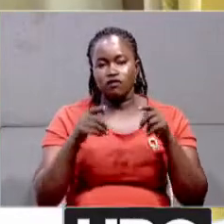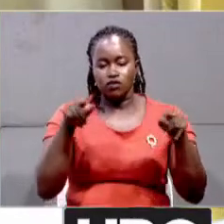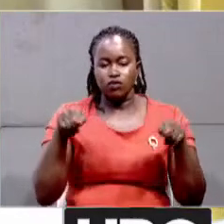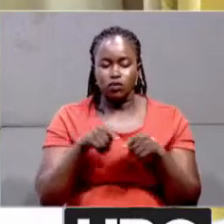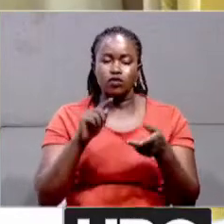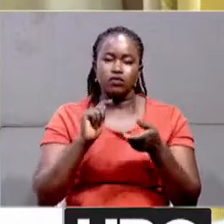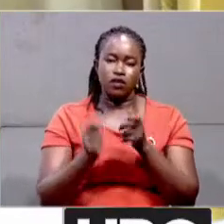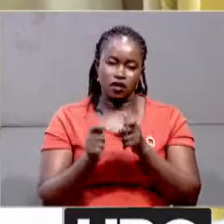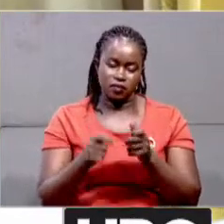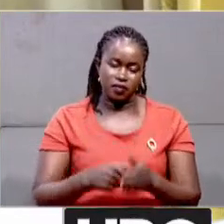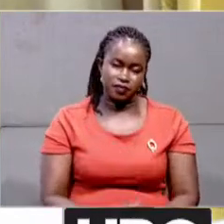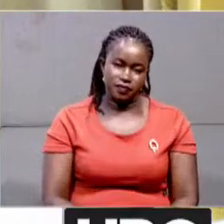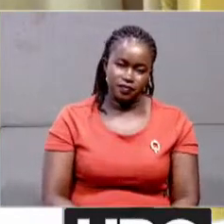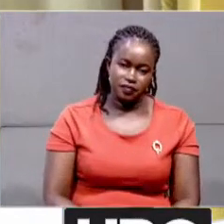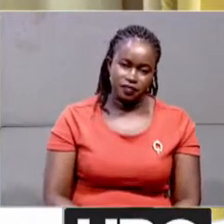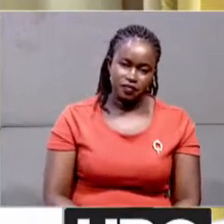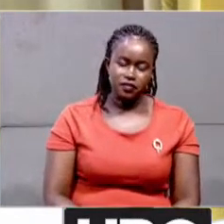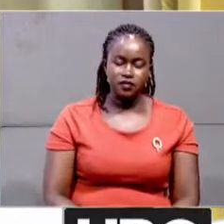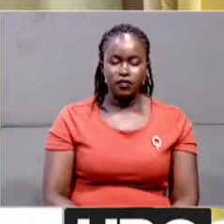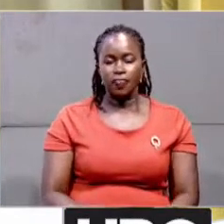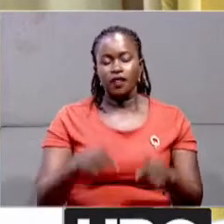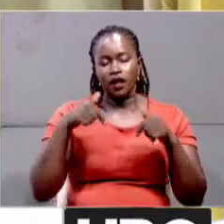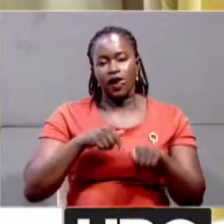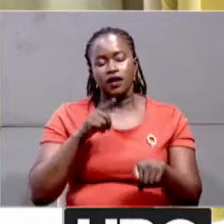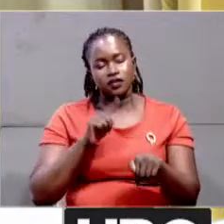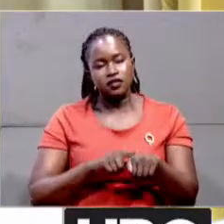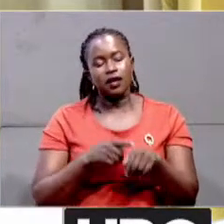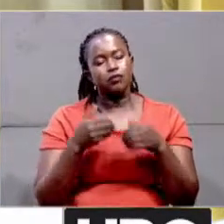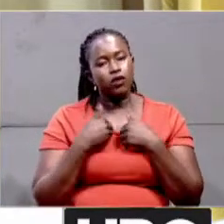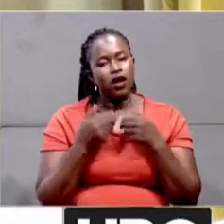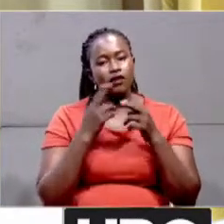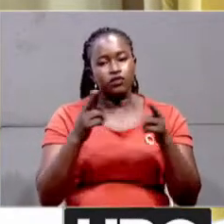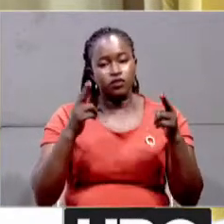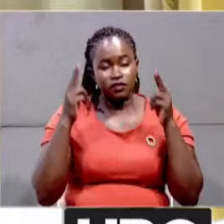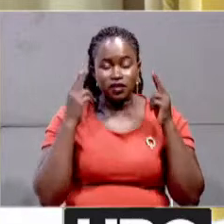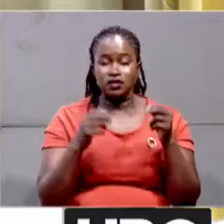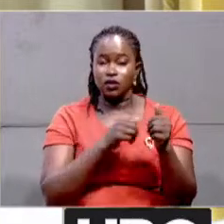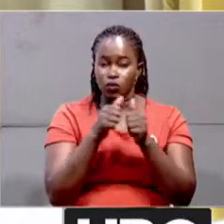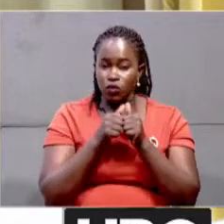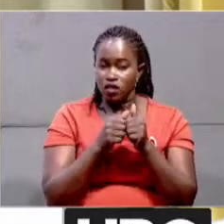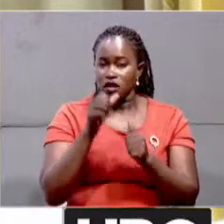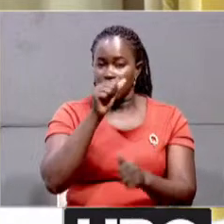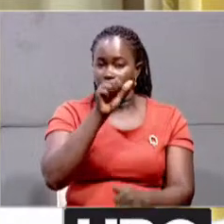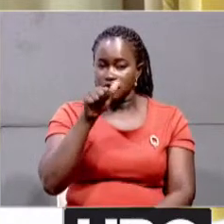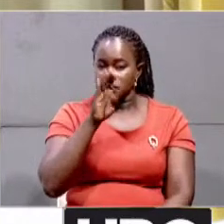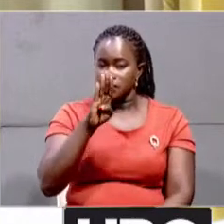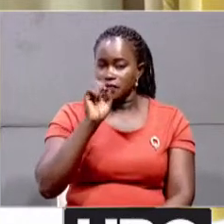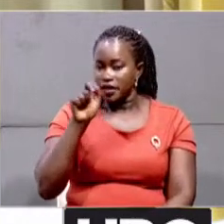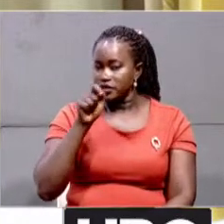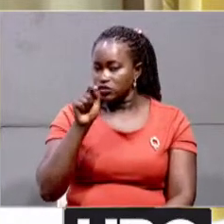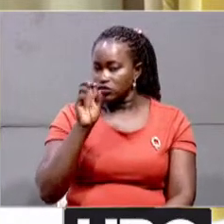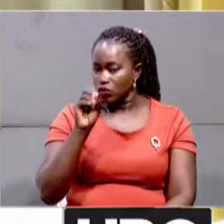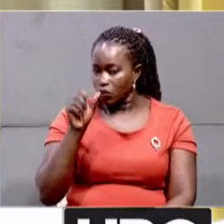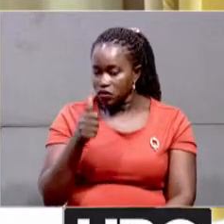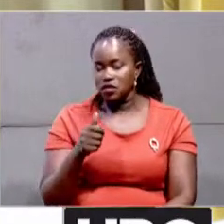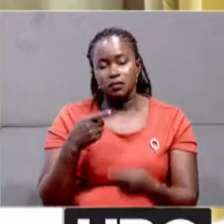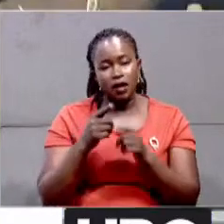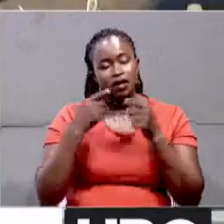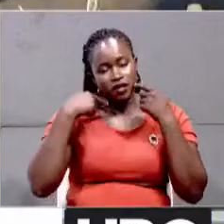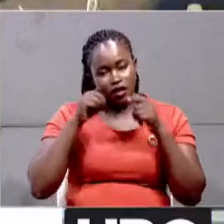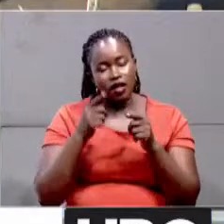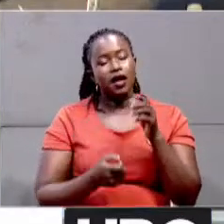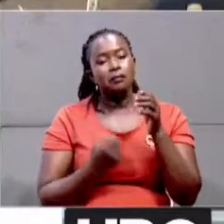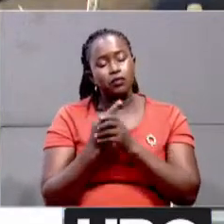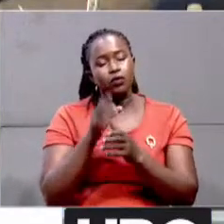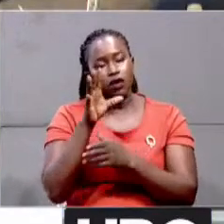adjustment. In this era, we still have a university that has asbestos after they have been declared